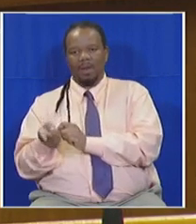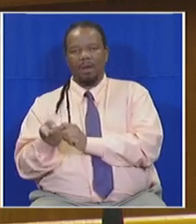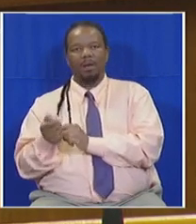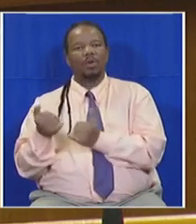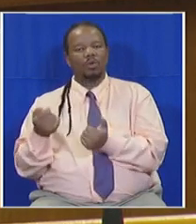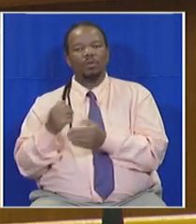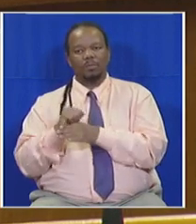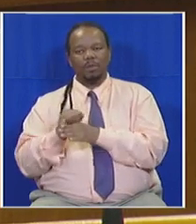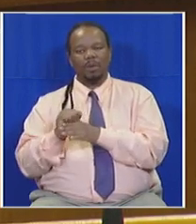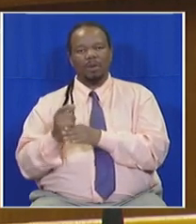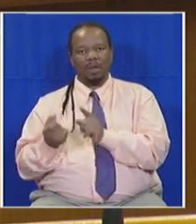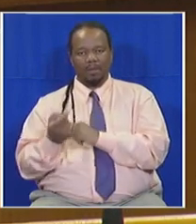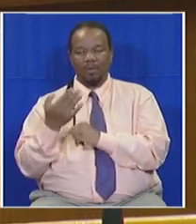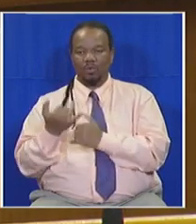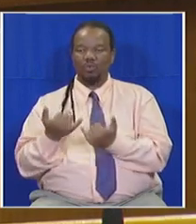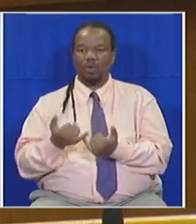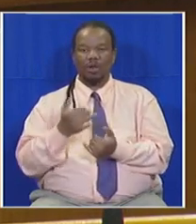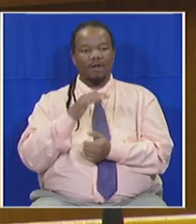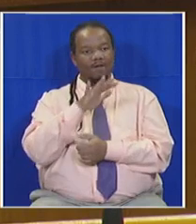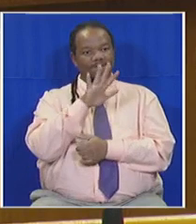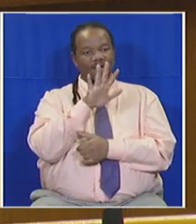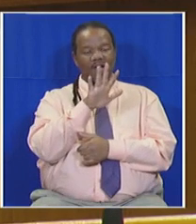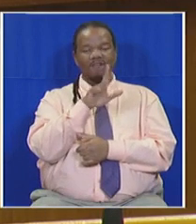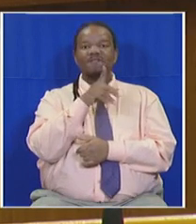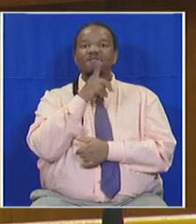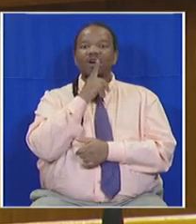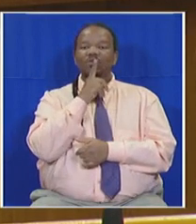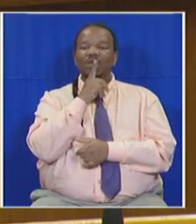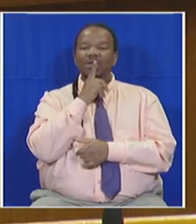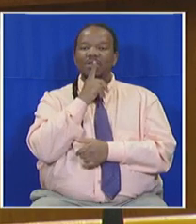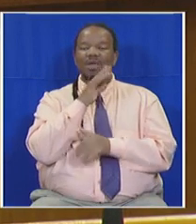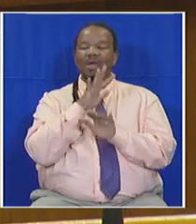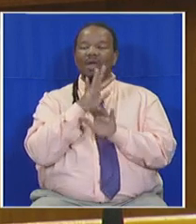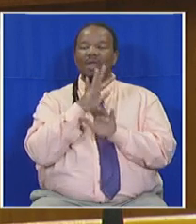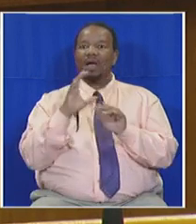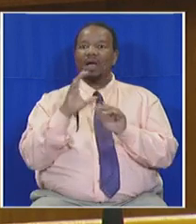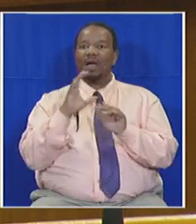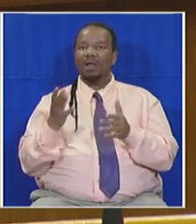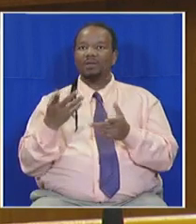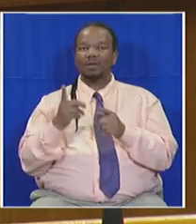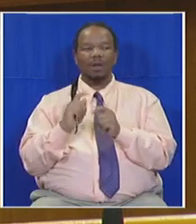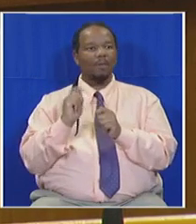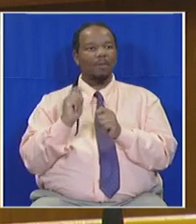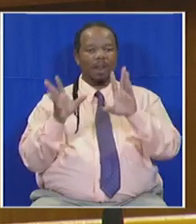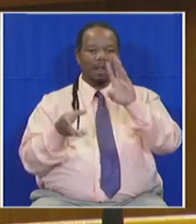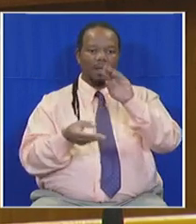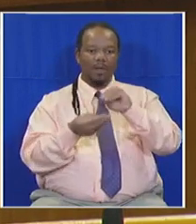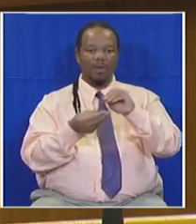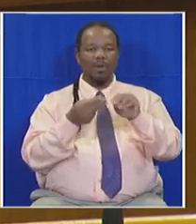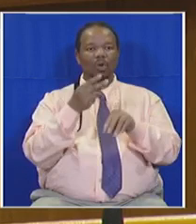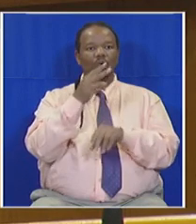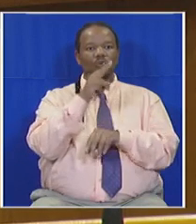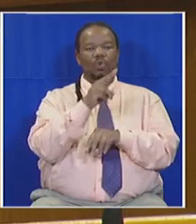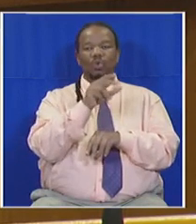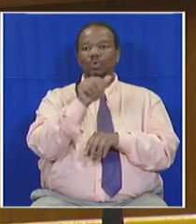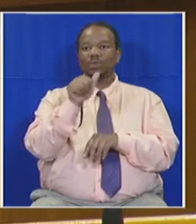that approximately 5,000 councillors were paid, a total amount of almost 260